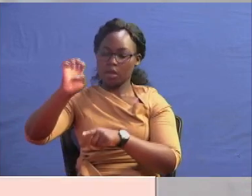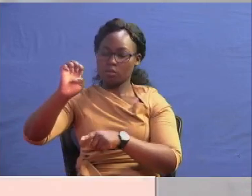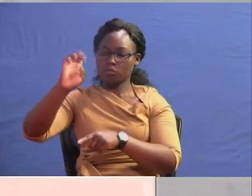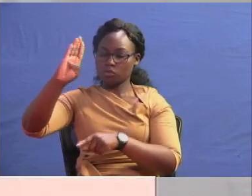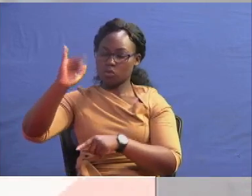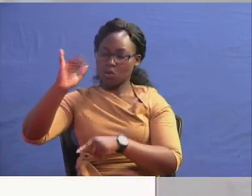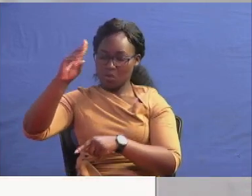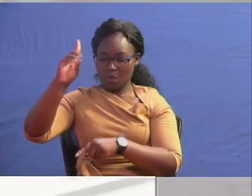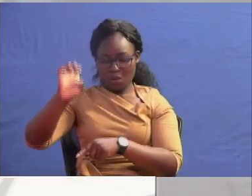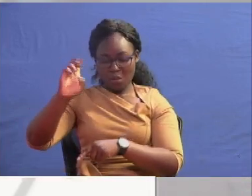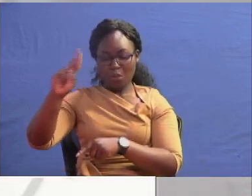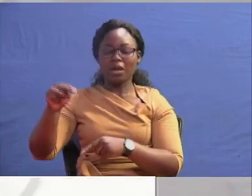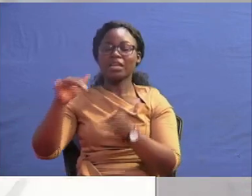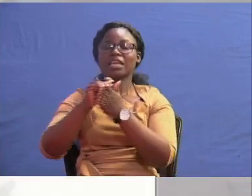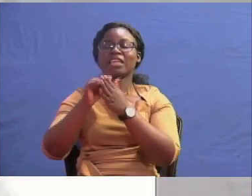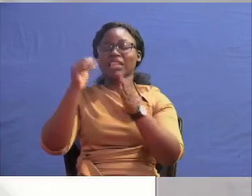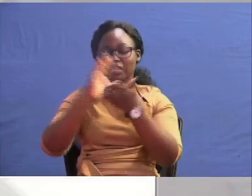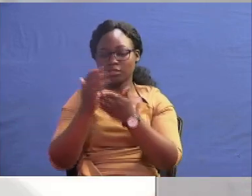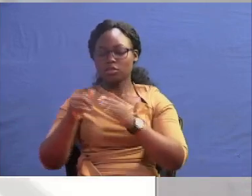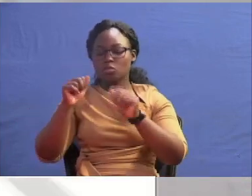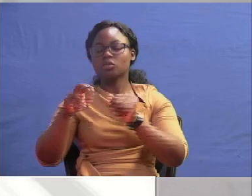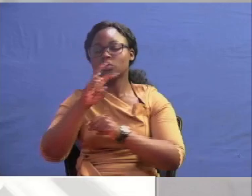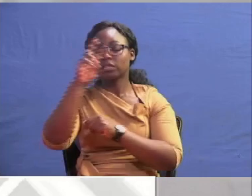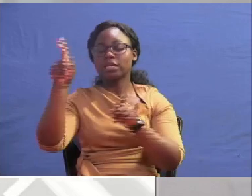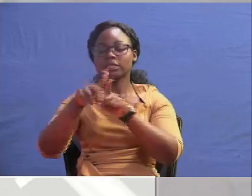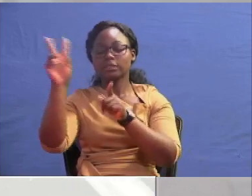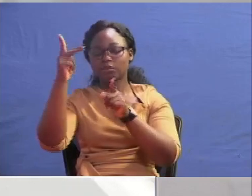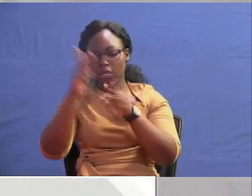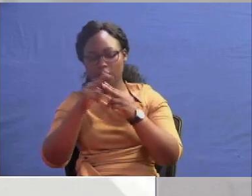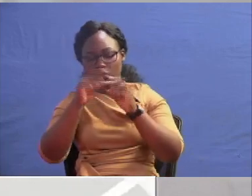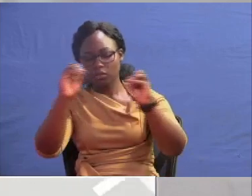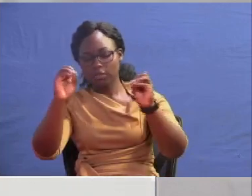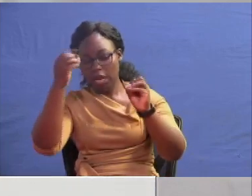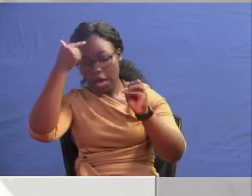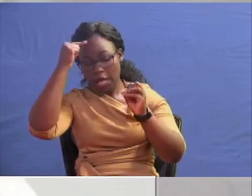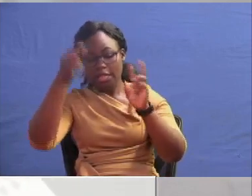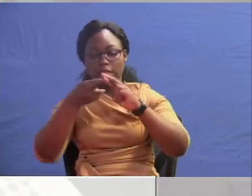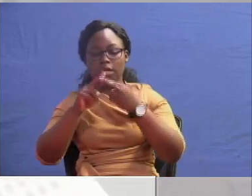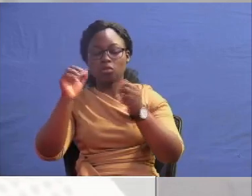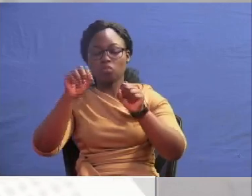not seeing in Kenya soon, and we are not going to see. The relationship, I think it was broken